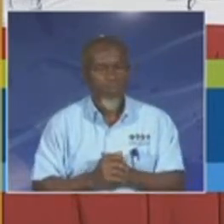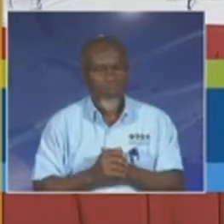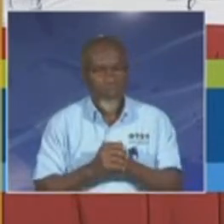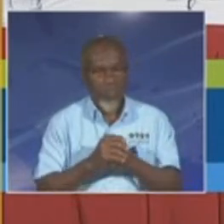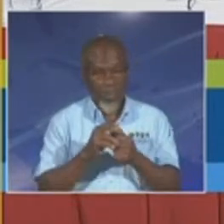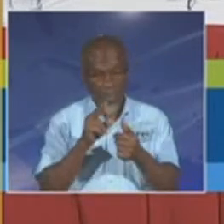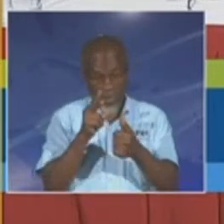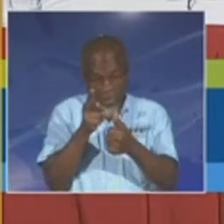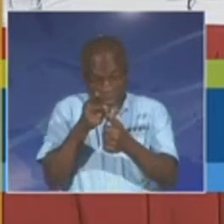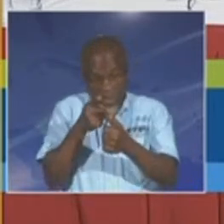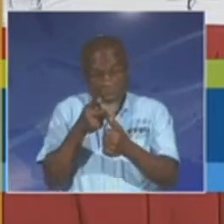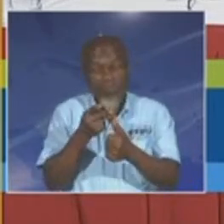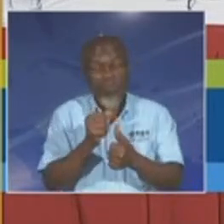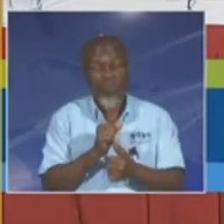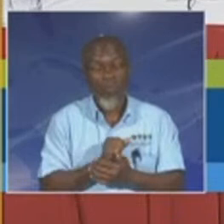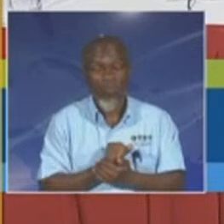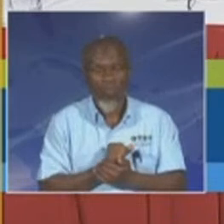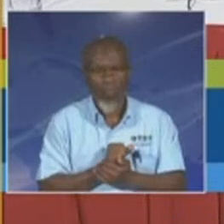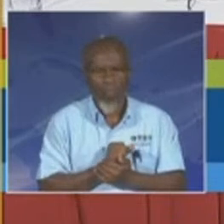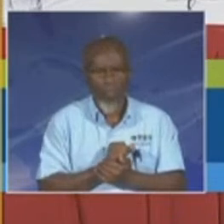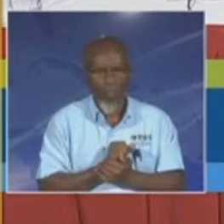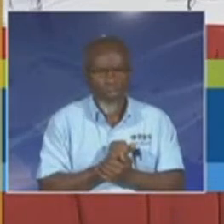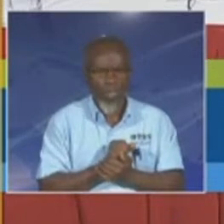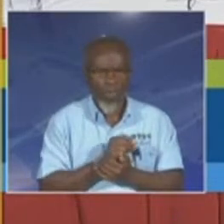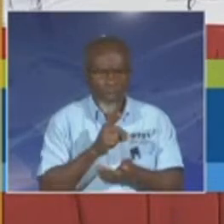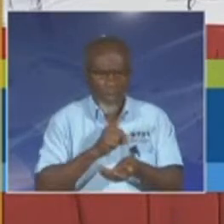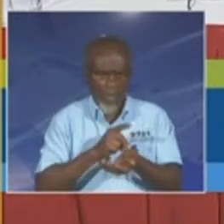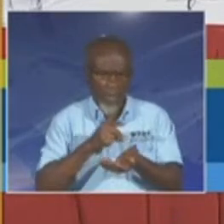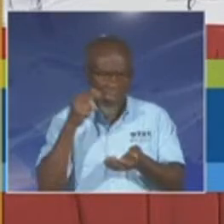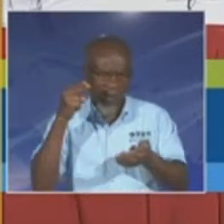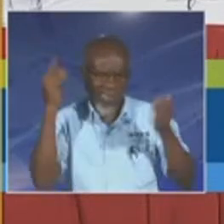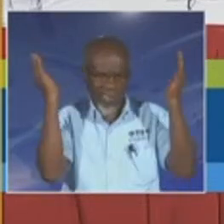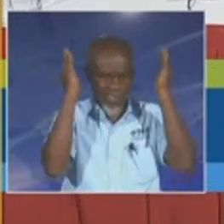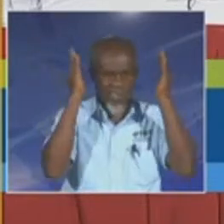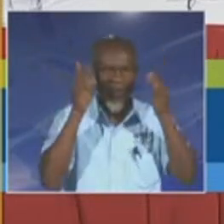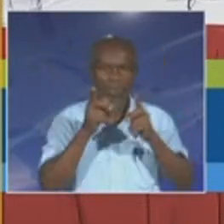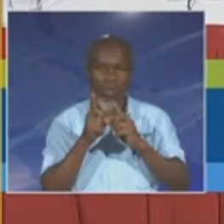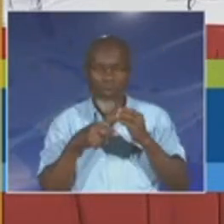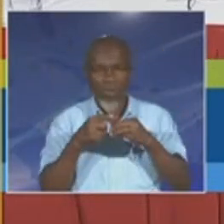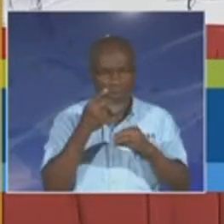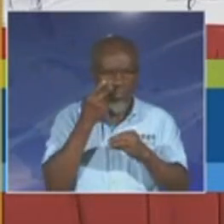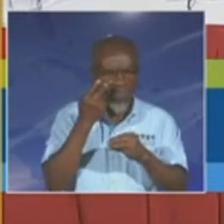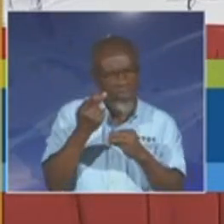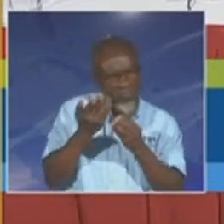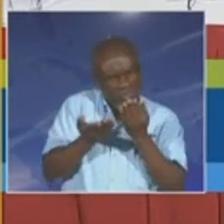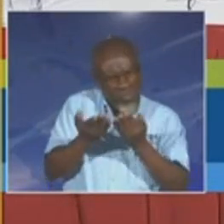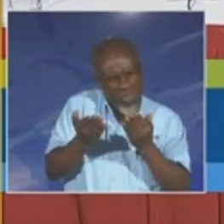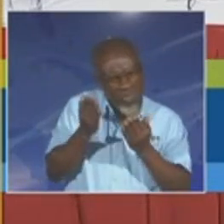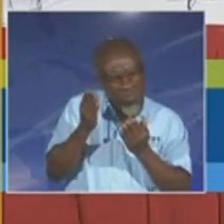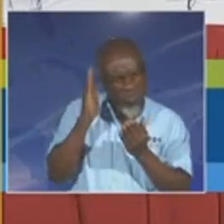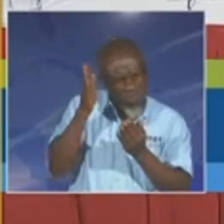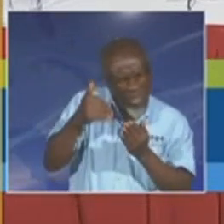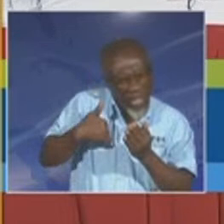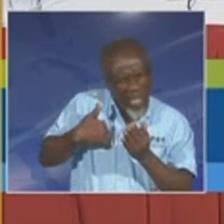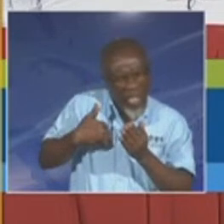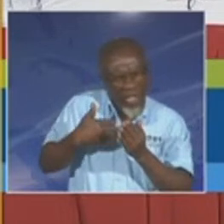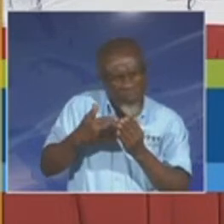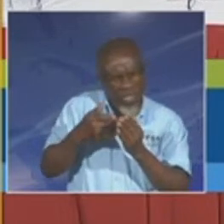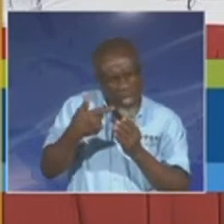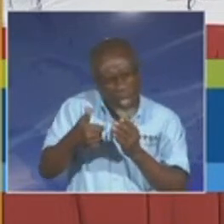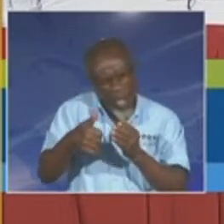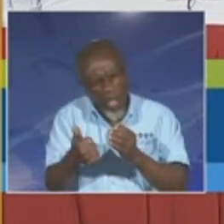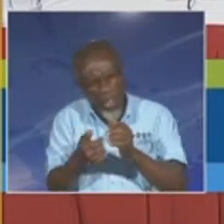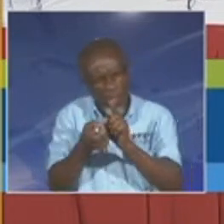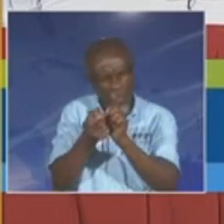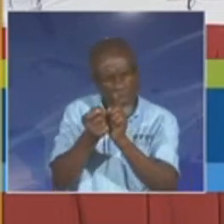Dr. Hines spoke about keeping an eye out for variants. Have there been any more cases of